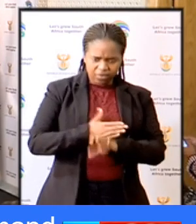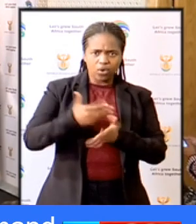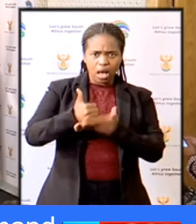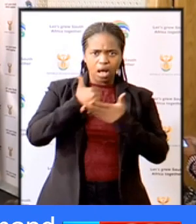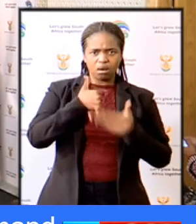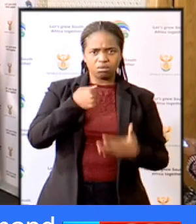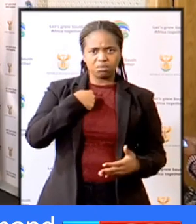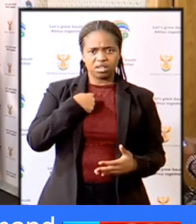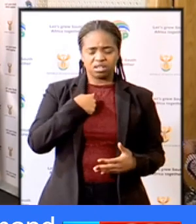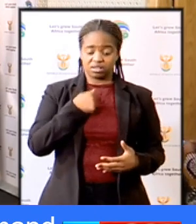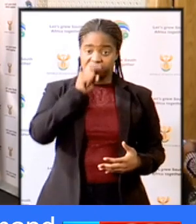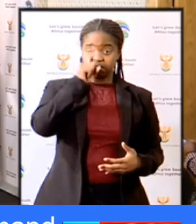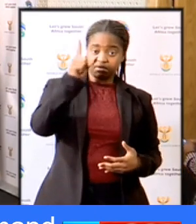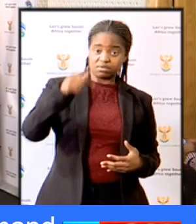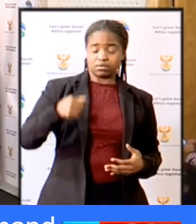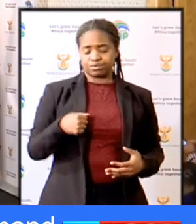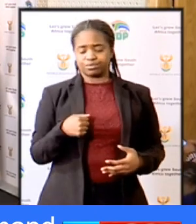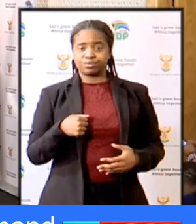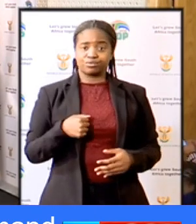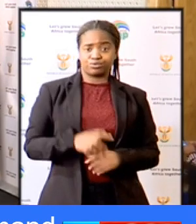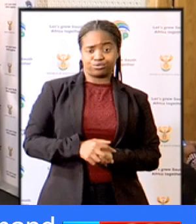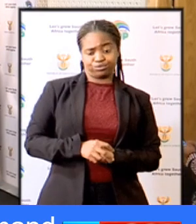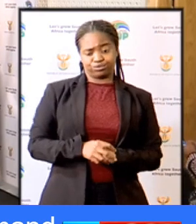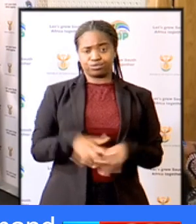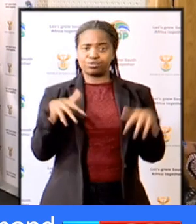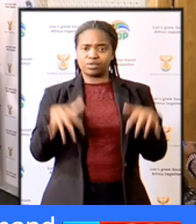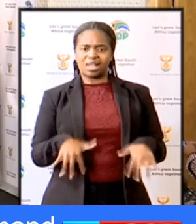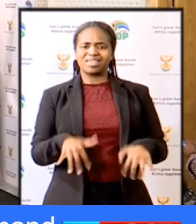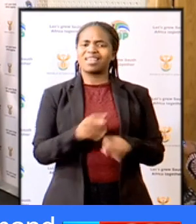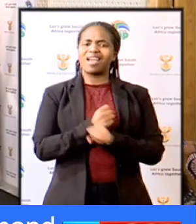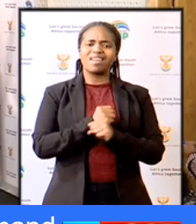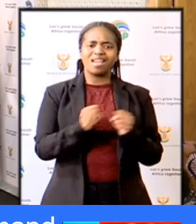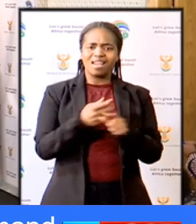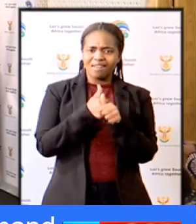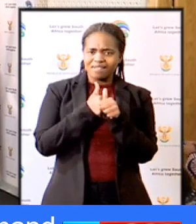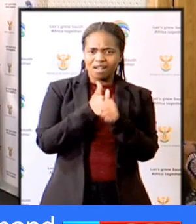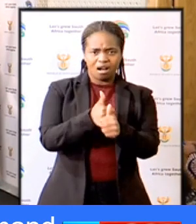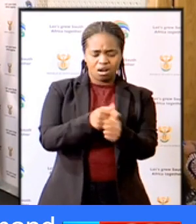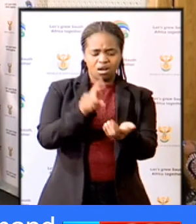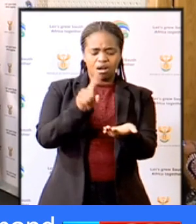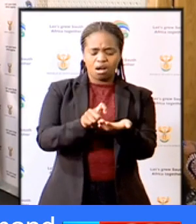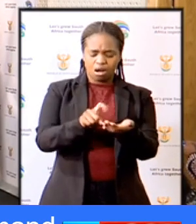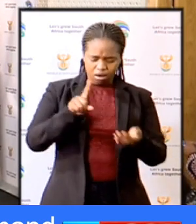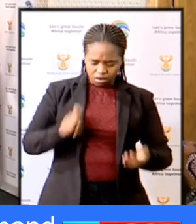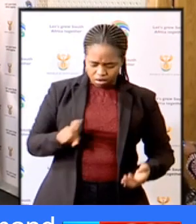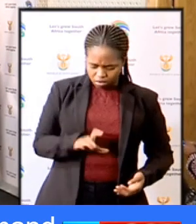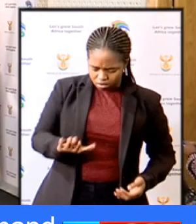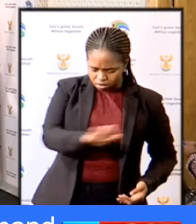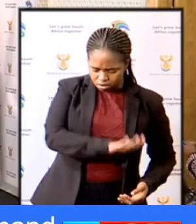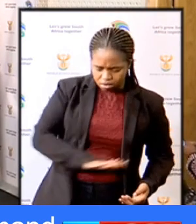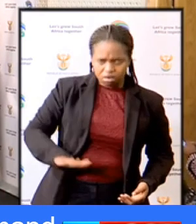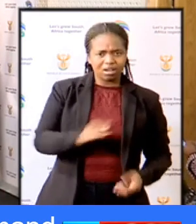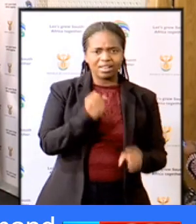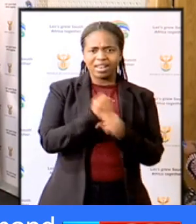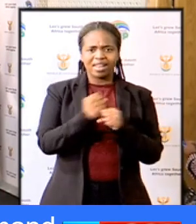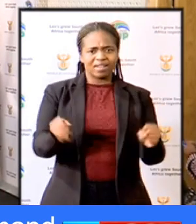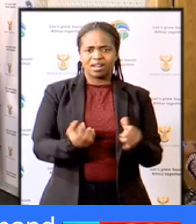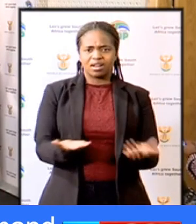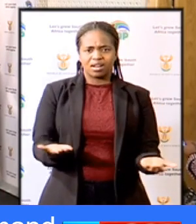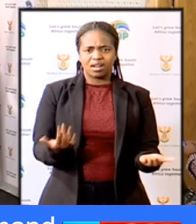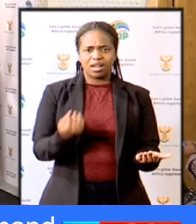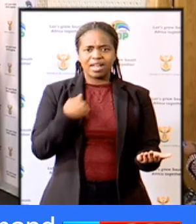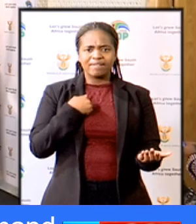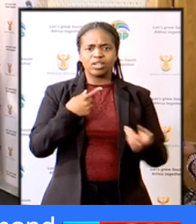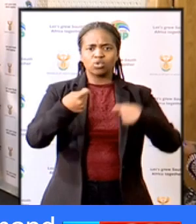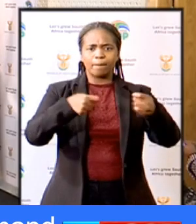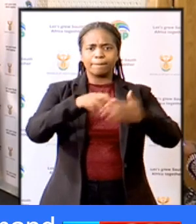you. People, sometimes they just get lazy, they don't want to do that. And maybe one of the stressing points is that surfaces, it's not